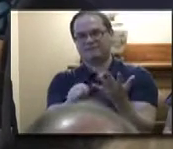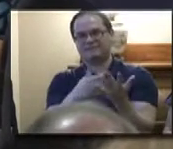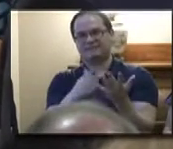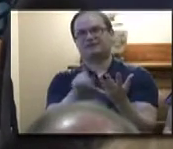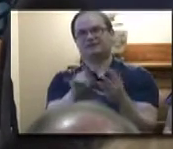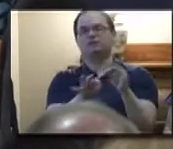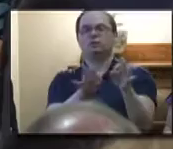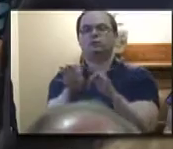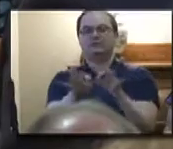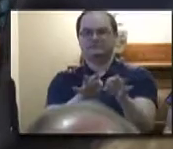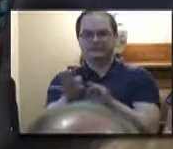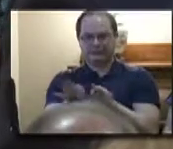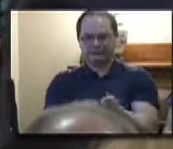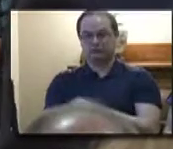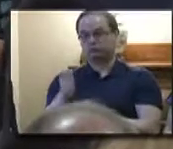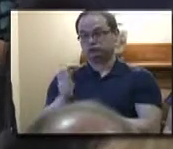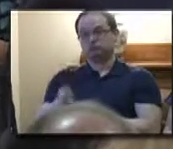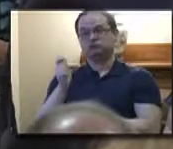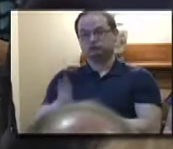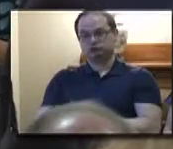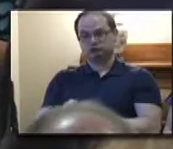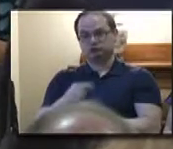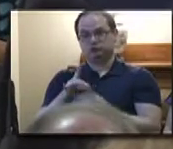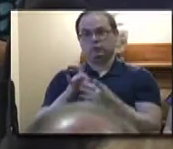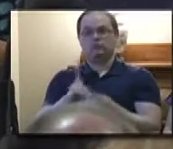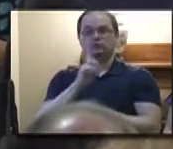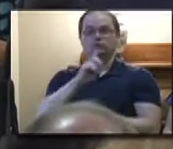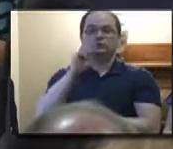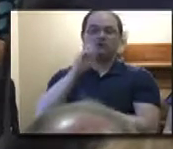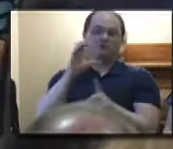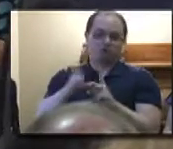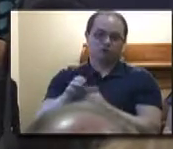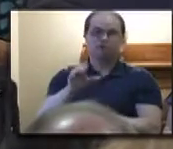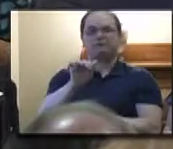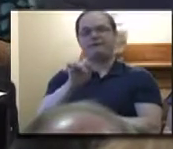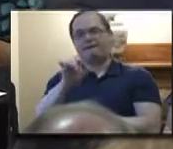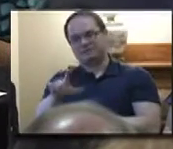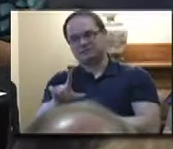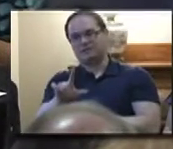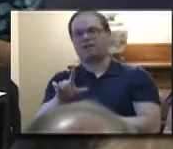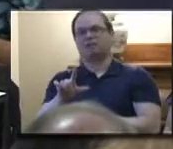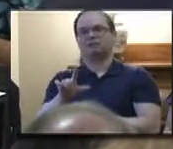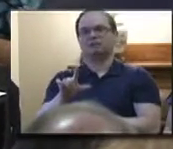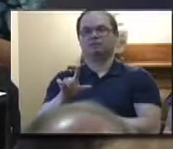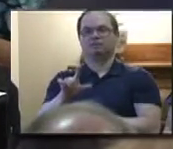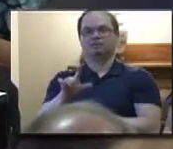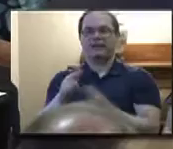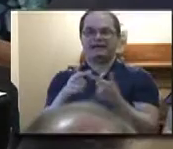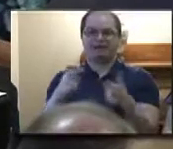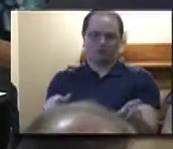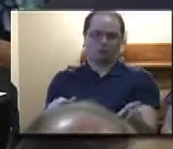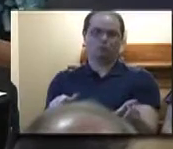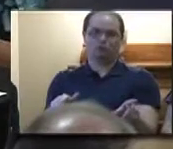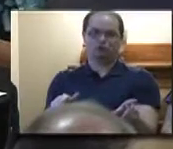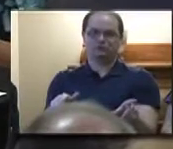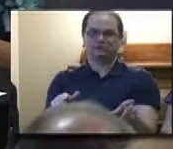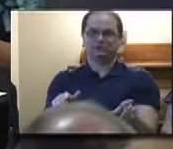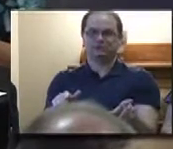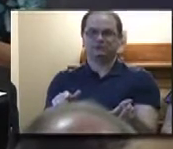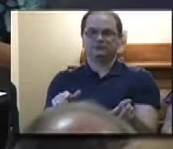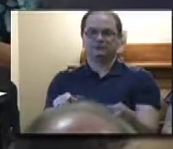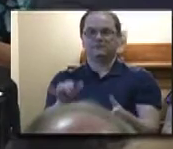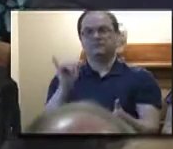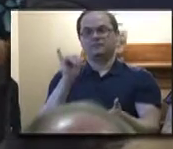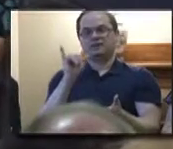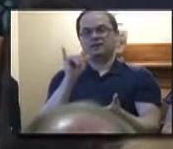to be explained to the judge about deaf culture, about ASL, about low language. And so that,